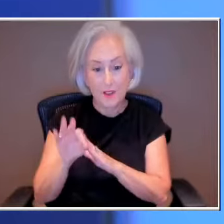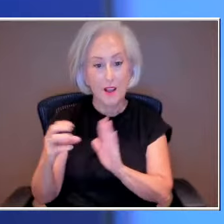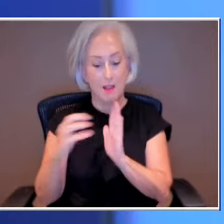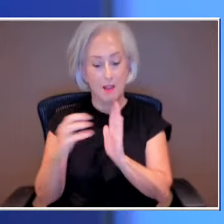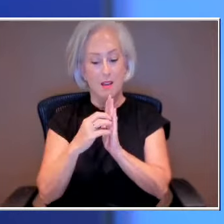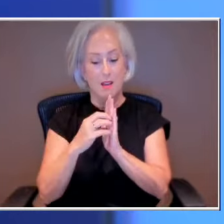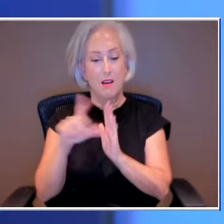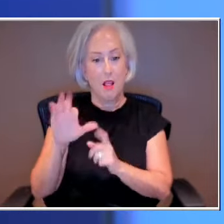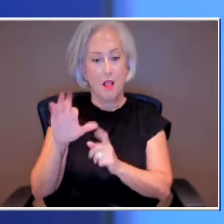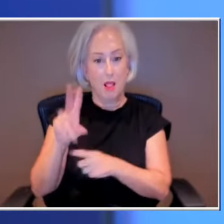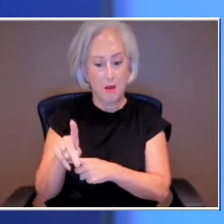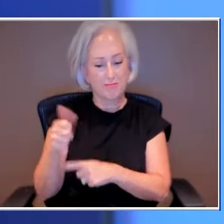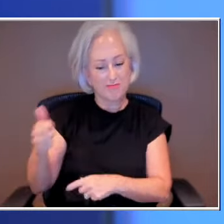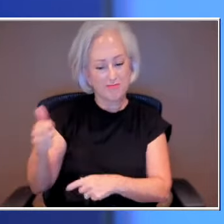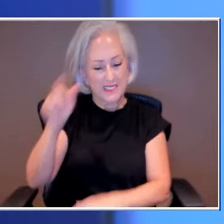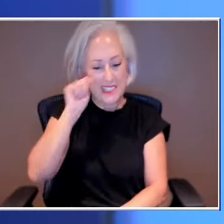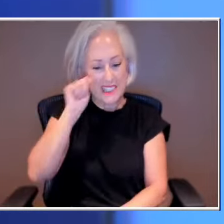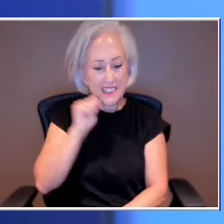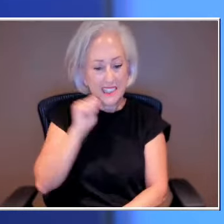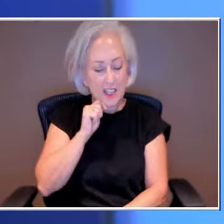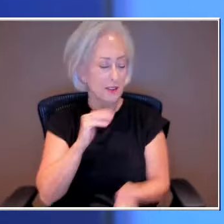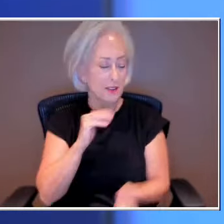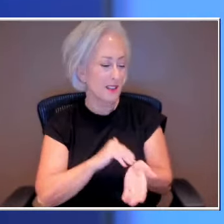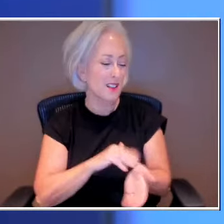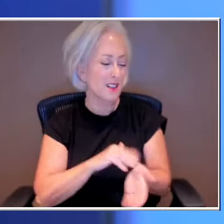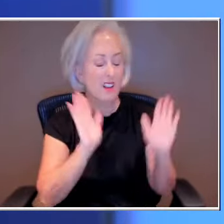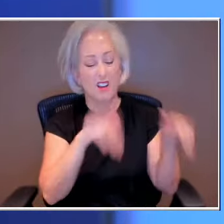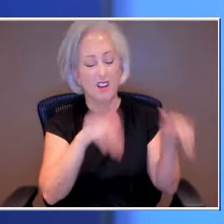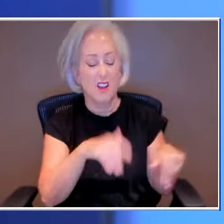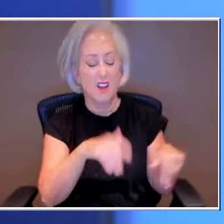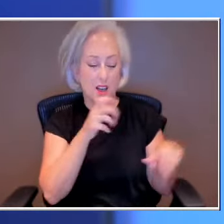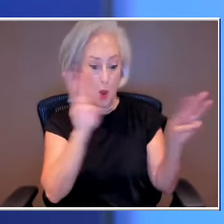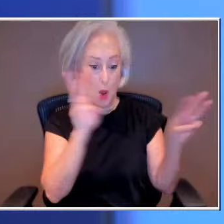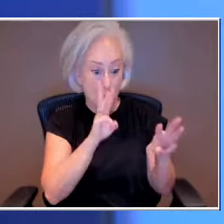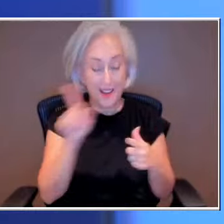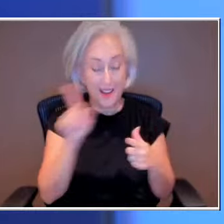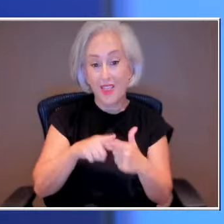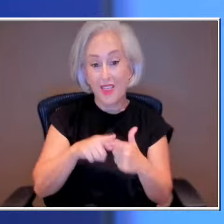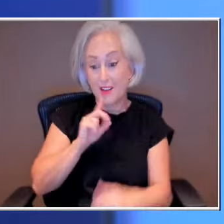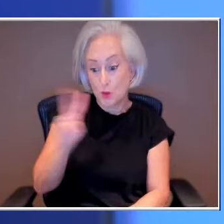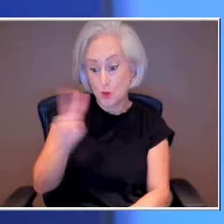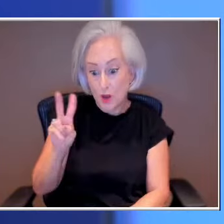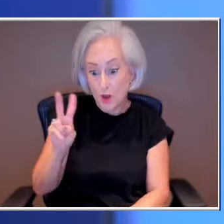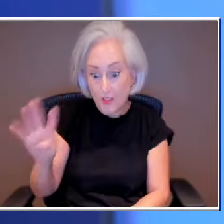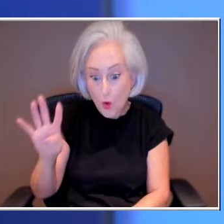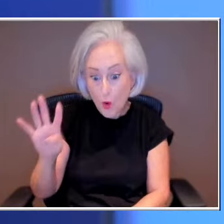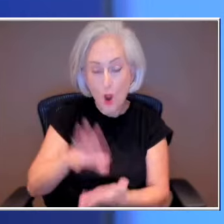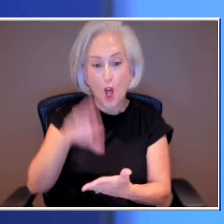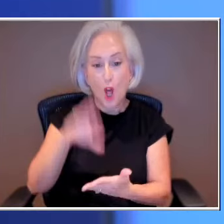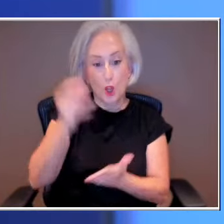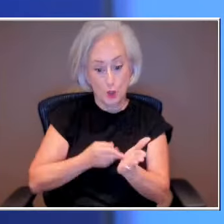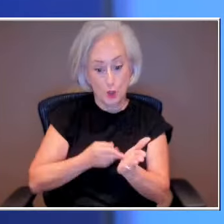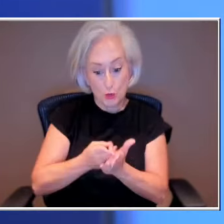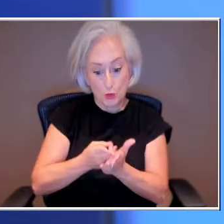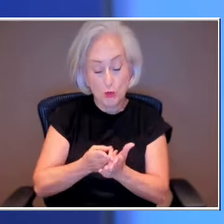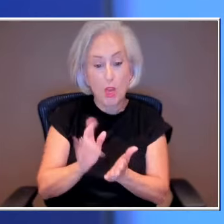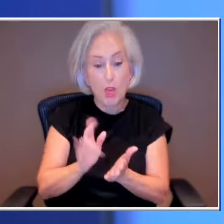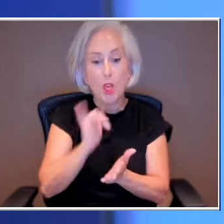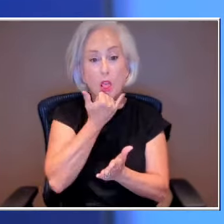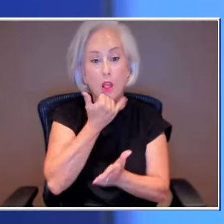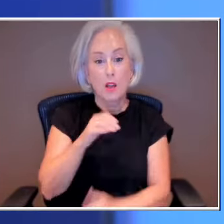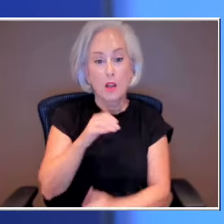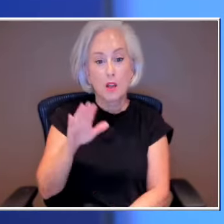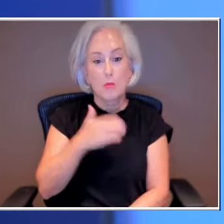it was nothing to worry about. Until at age 24, he learned the truth. It was breast cancer, and the bottom dropped